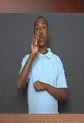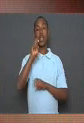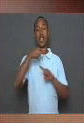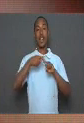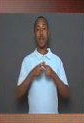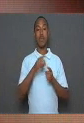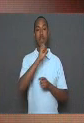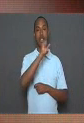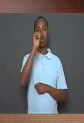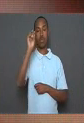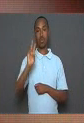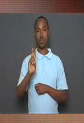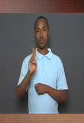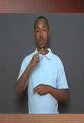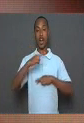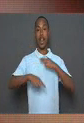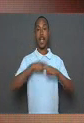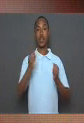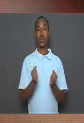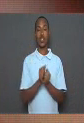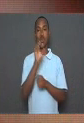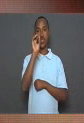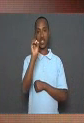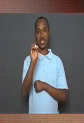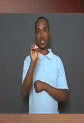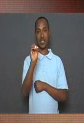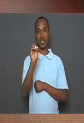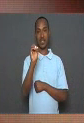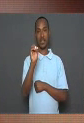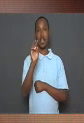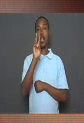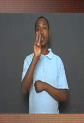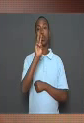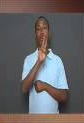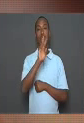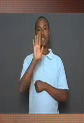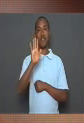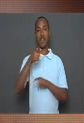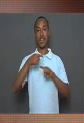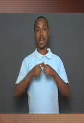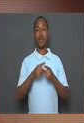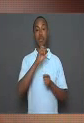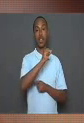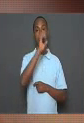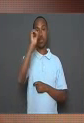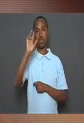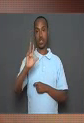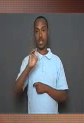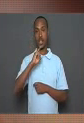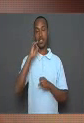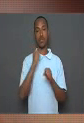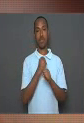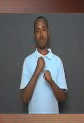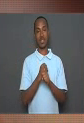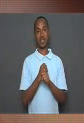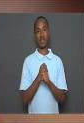of sulfur dioxide reacts with oxygen, 25 grams of sulfur trioxide are